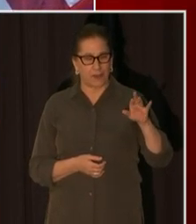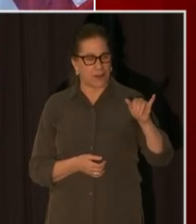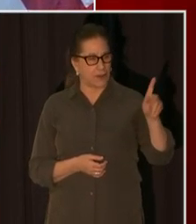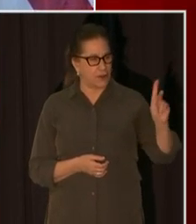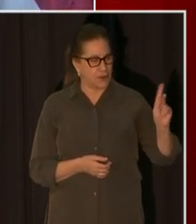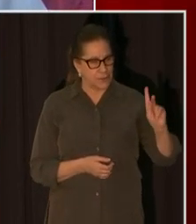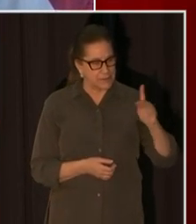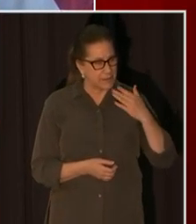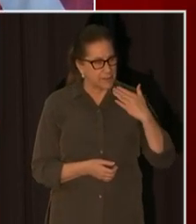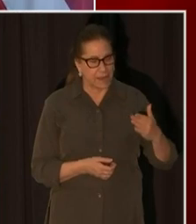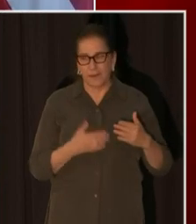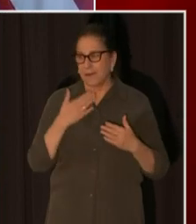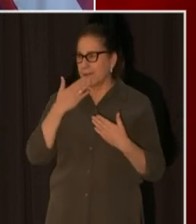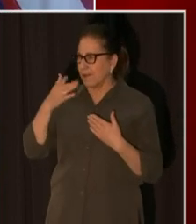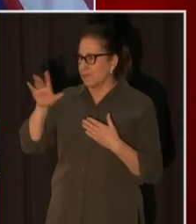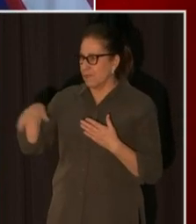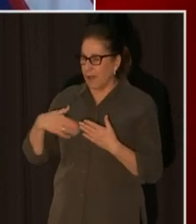gap.